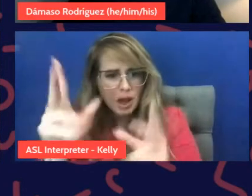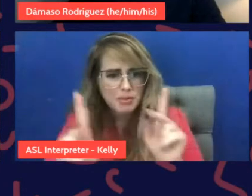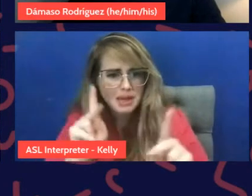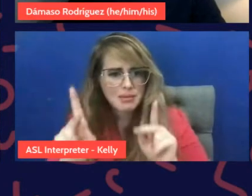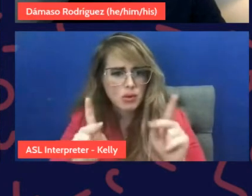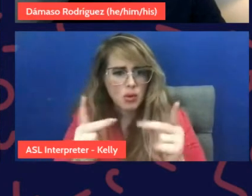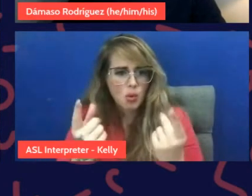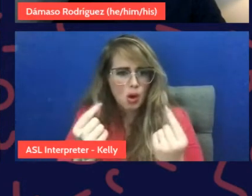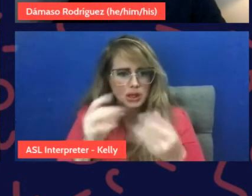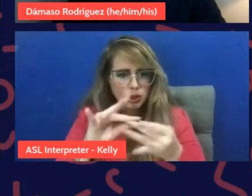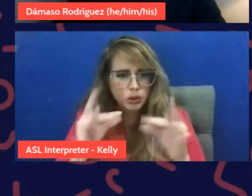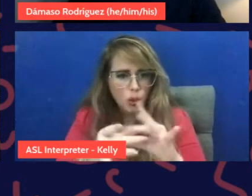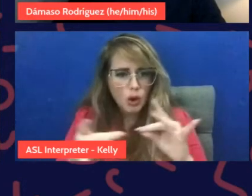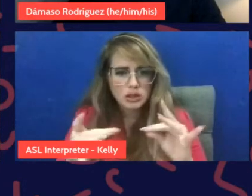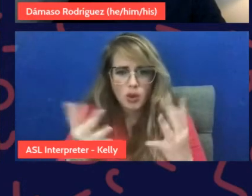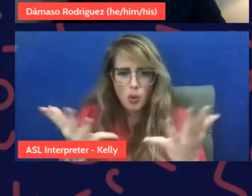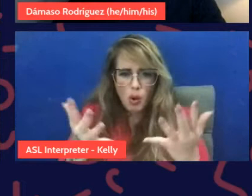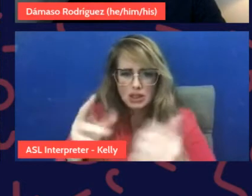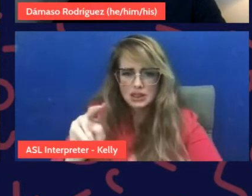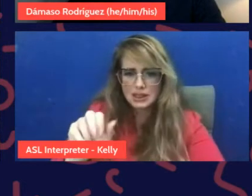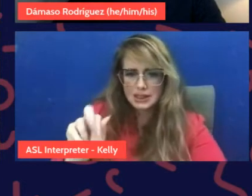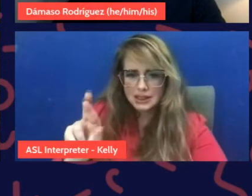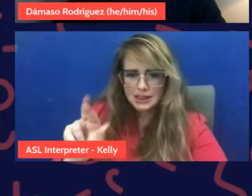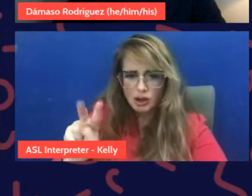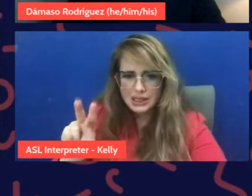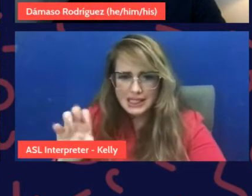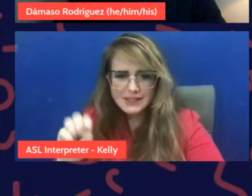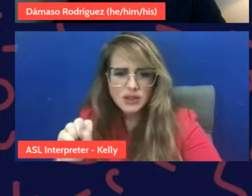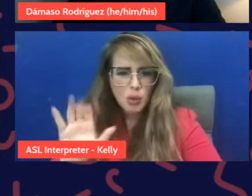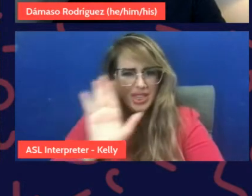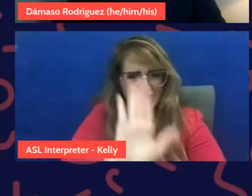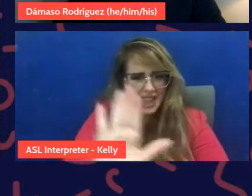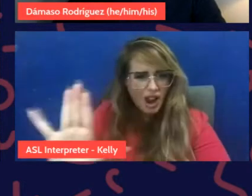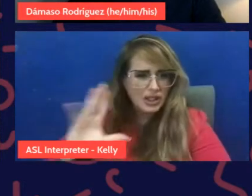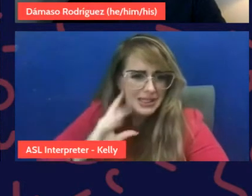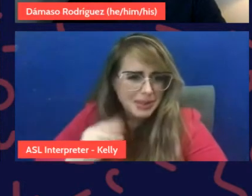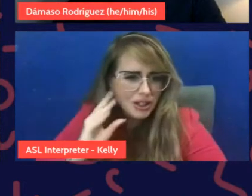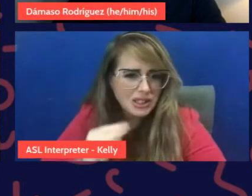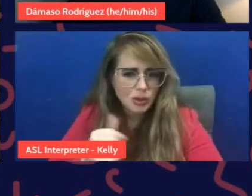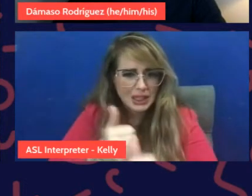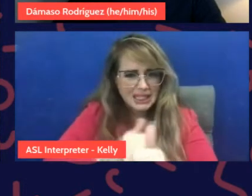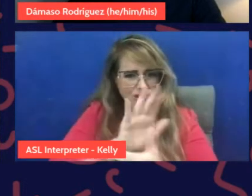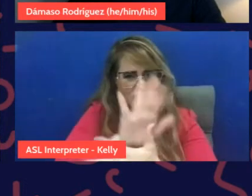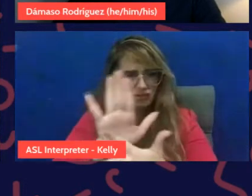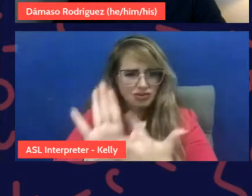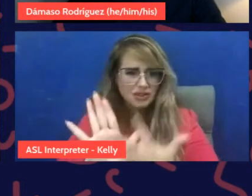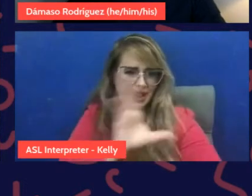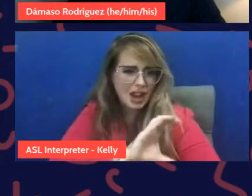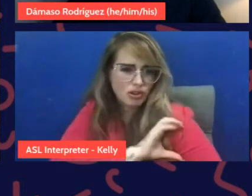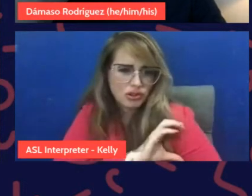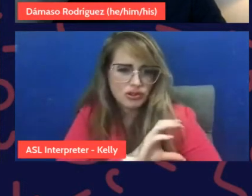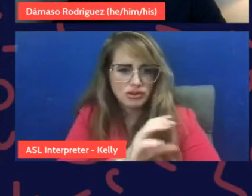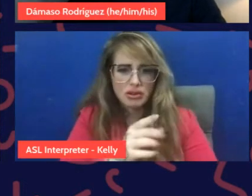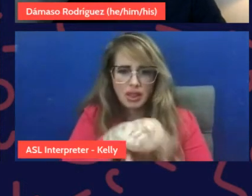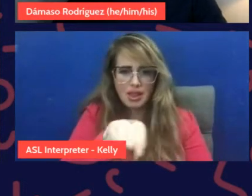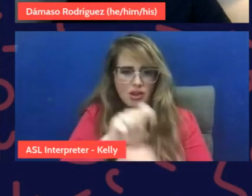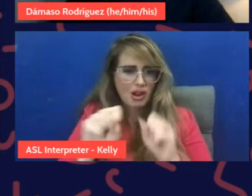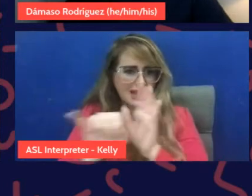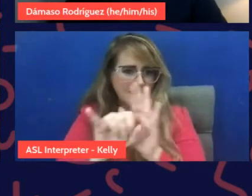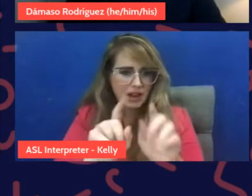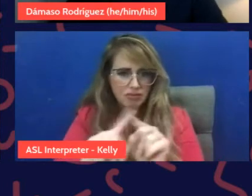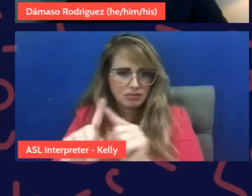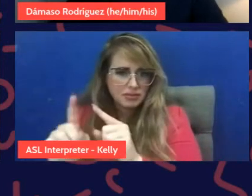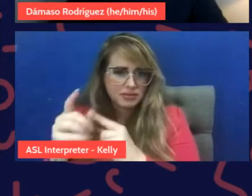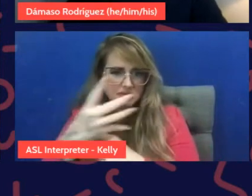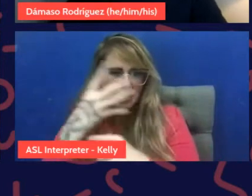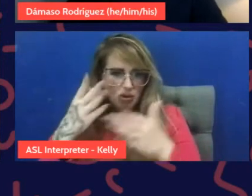what the stories and the narratives of these characters, which at the same time they identify with any immigrants, because I mean, we